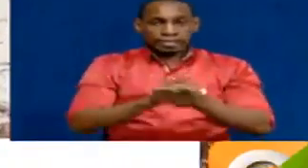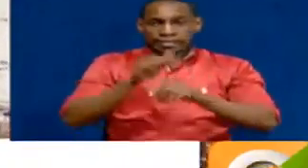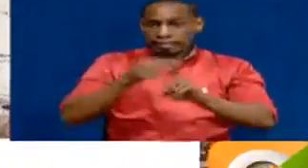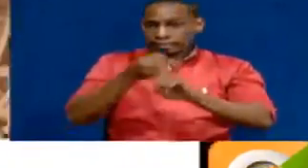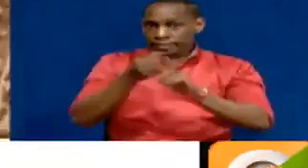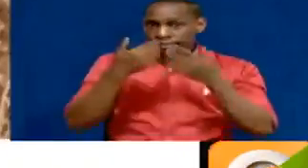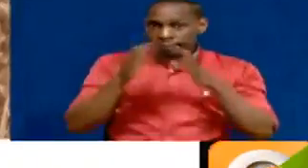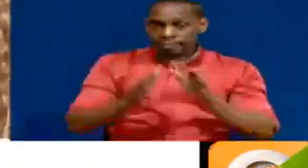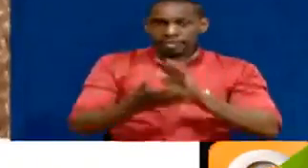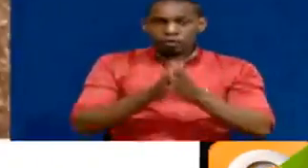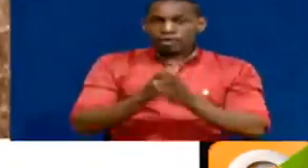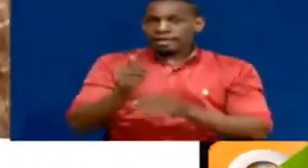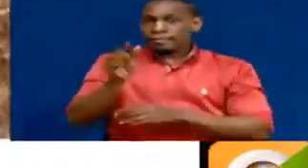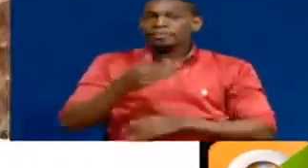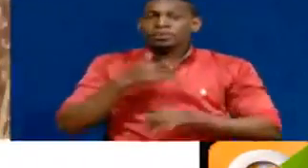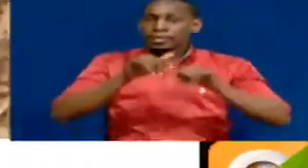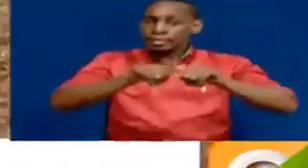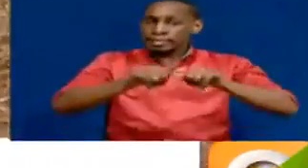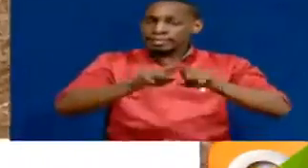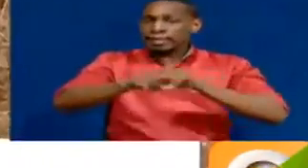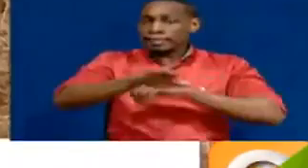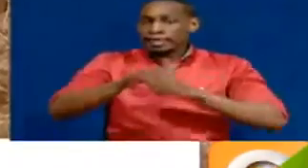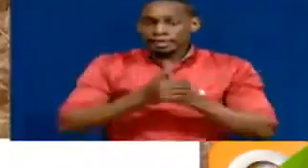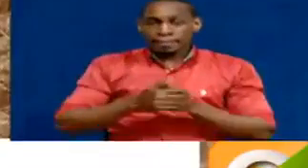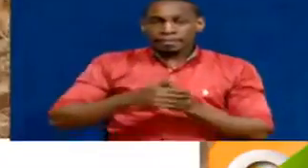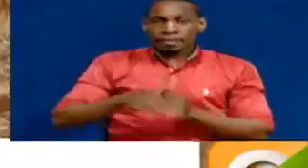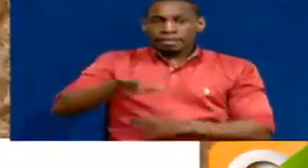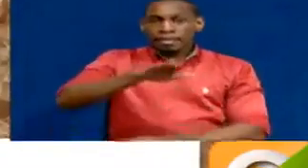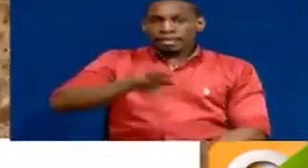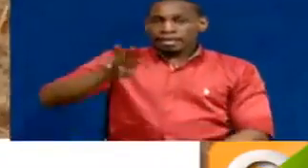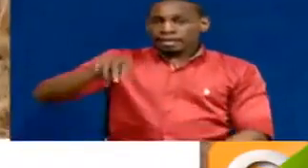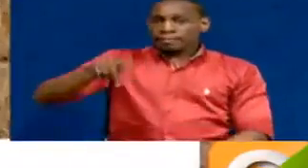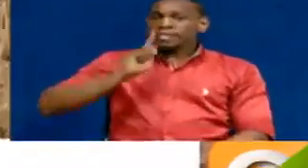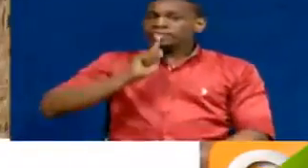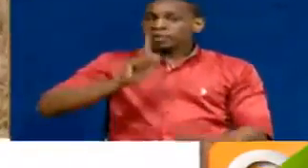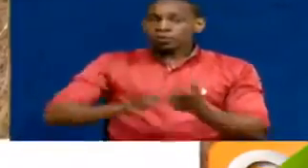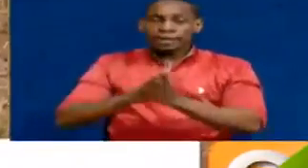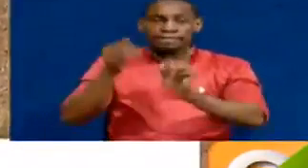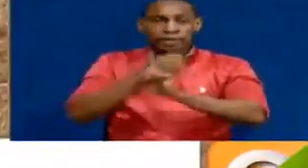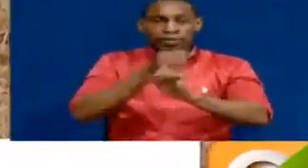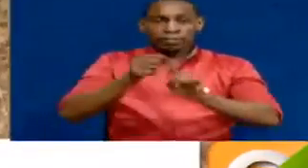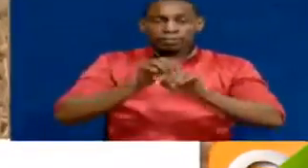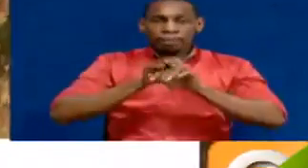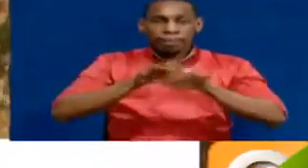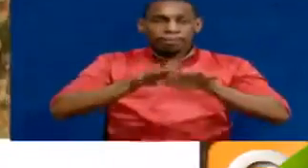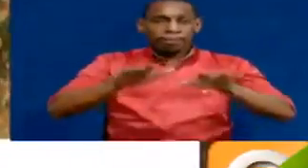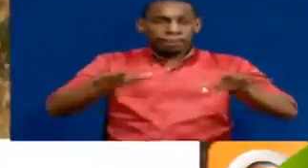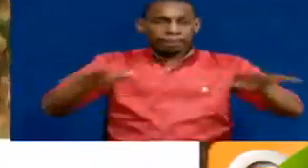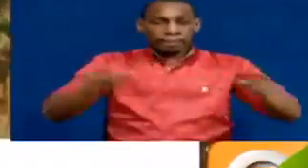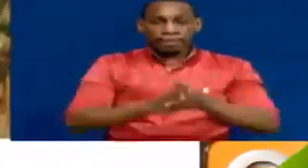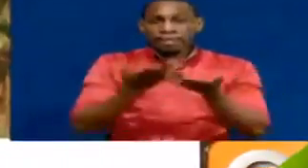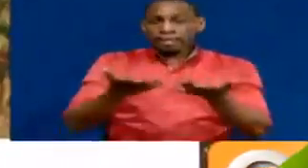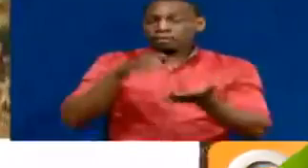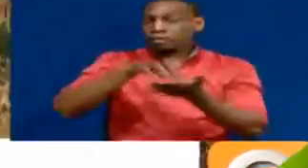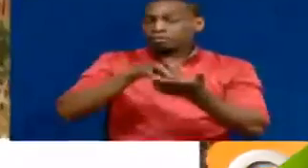After the attack, no one wanted to remain here. The area MP says the skirmishes have been escalating slowly, and now